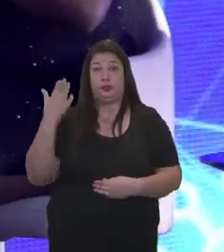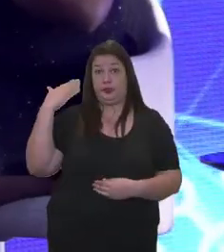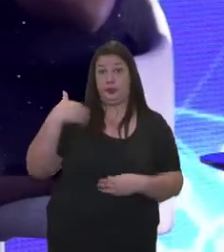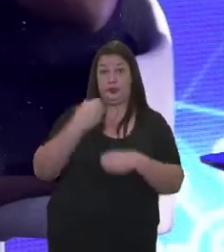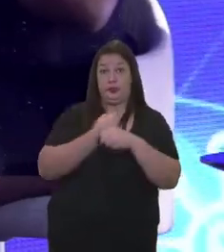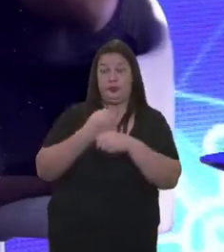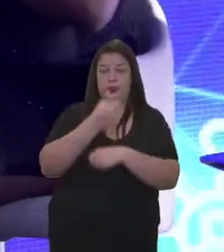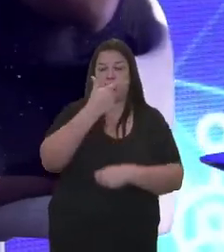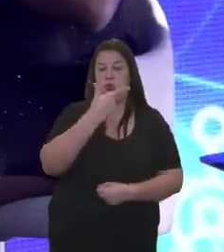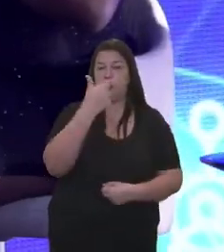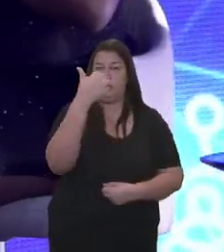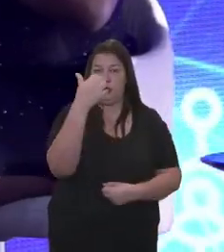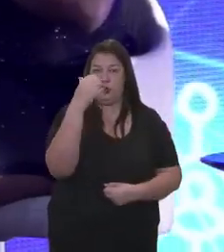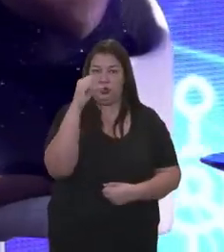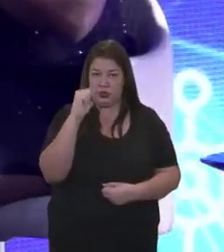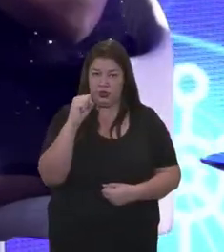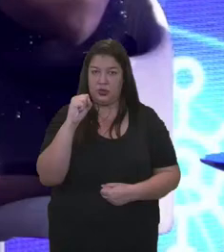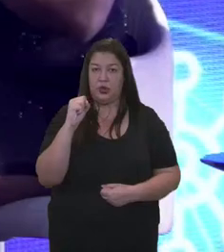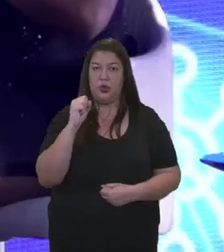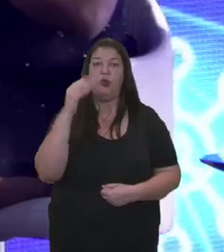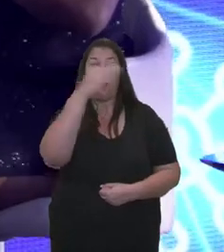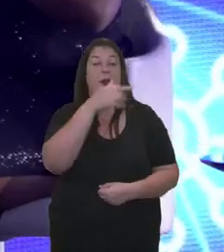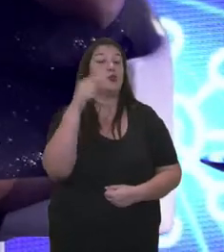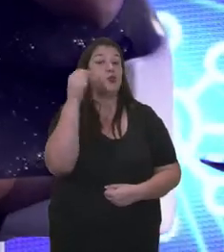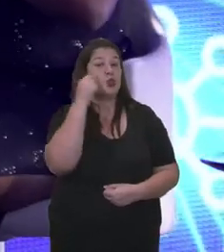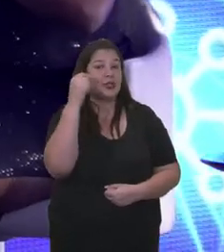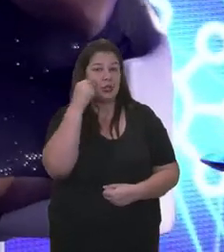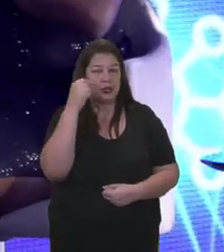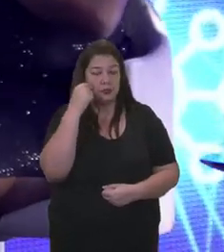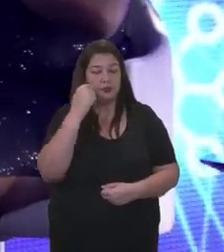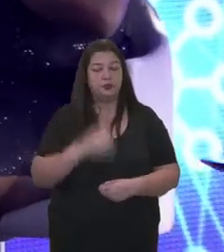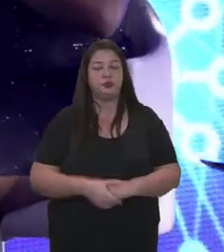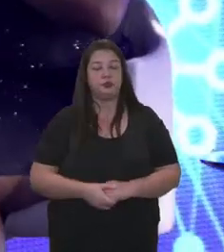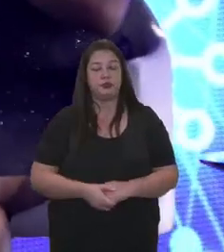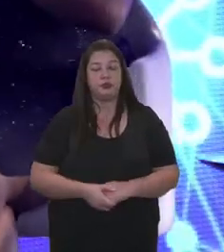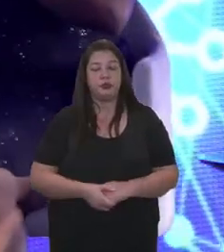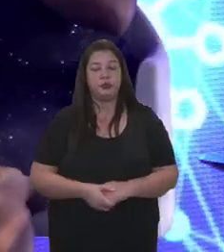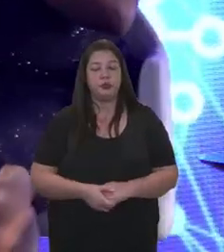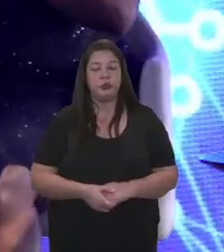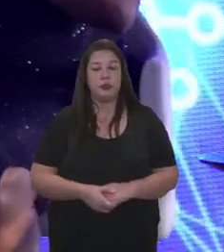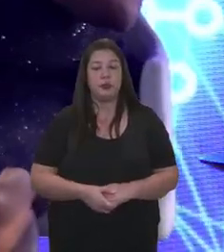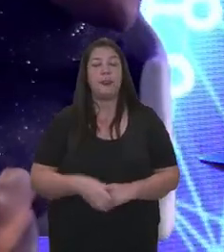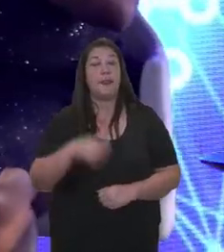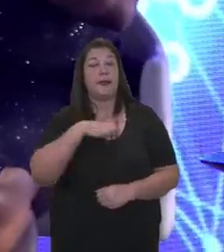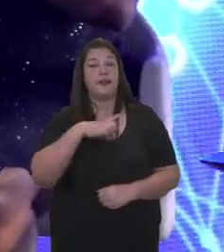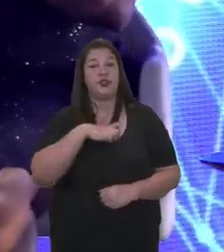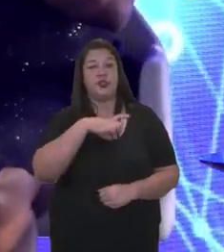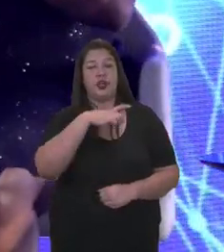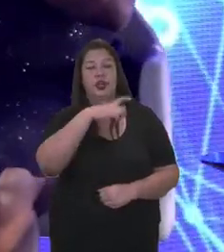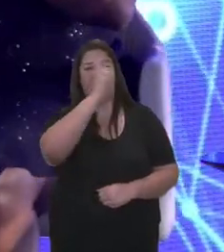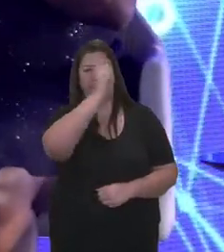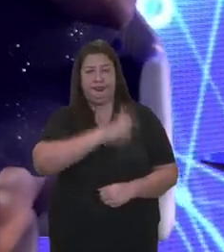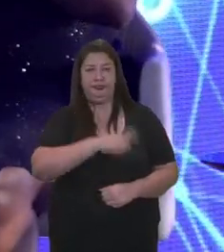2018, I got an award, and I went to Switzerland. And there was